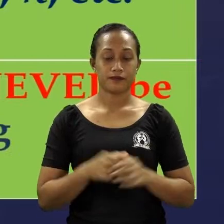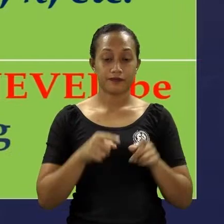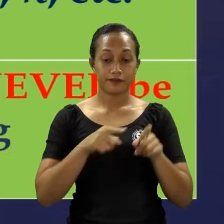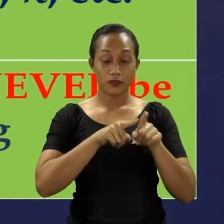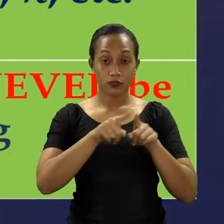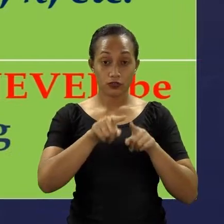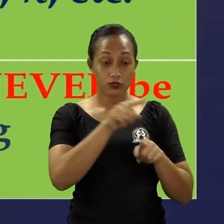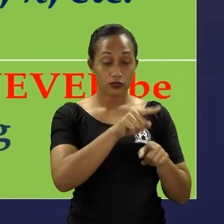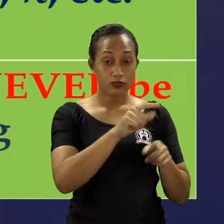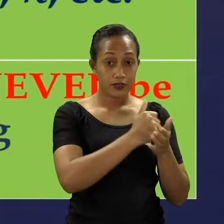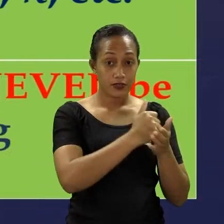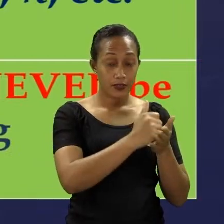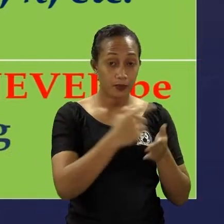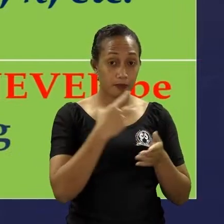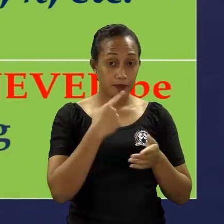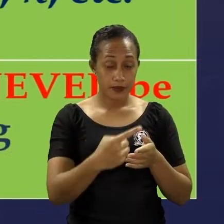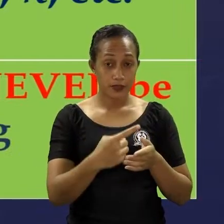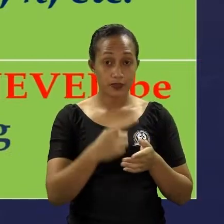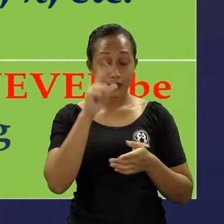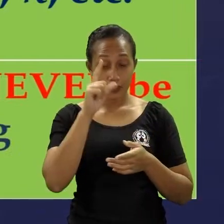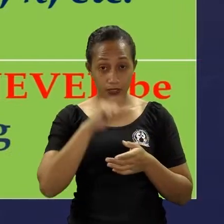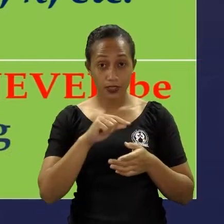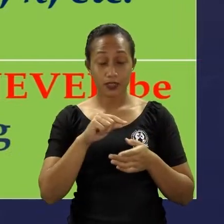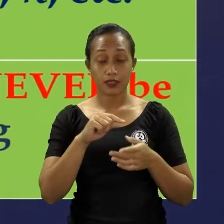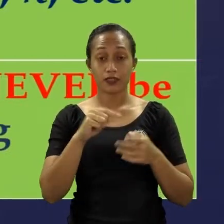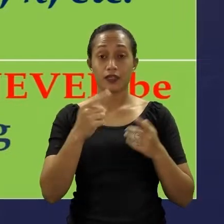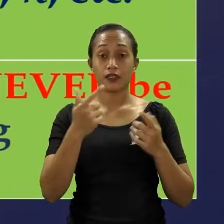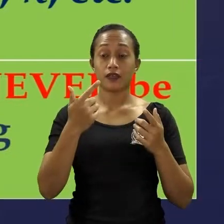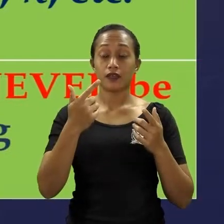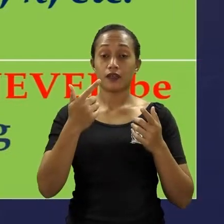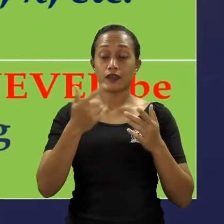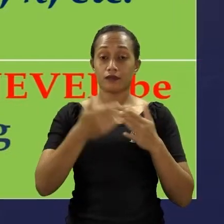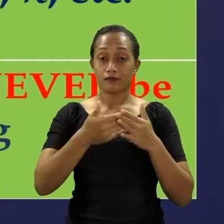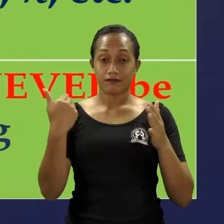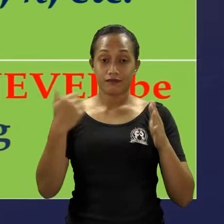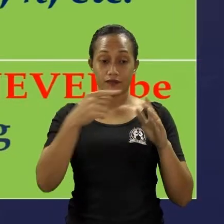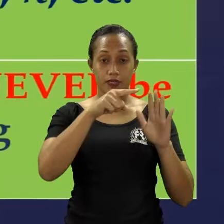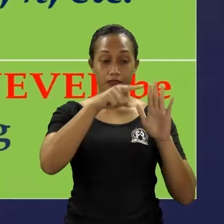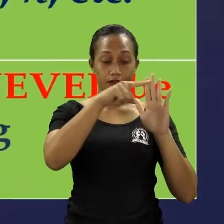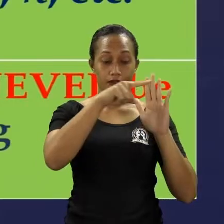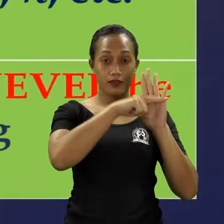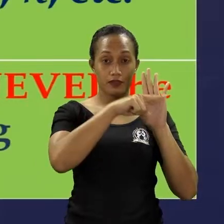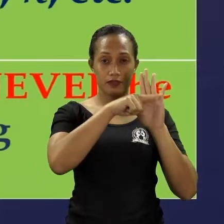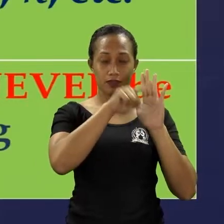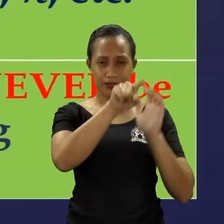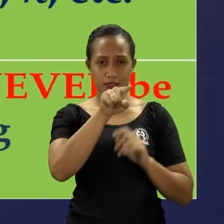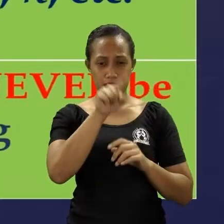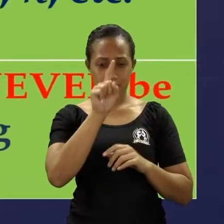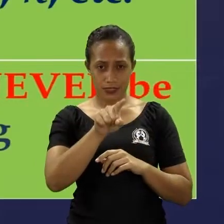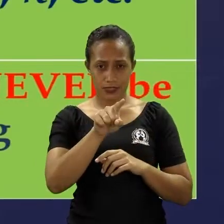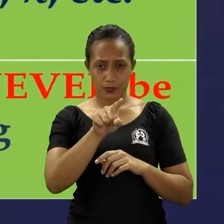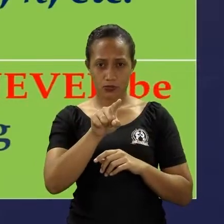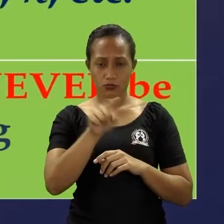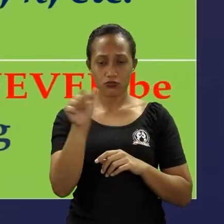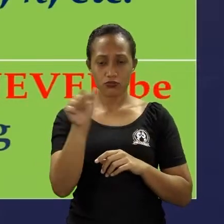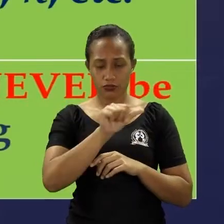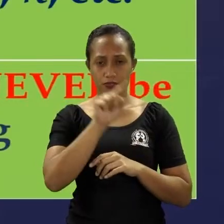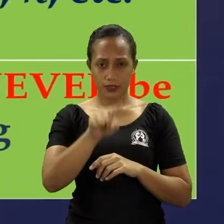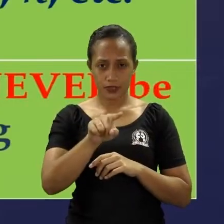Also in rational numbers says they can be terminating decimals. And irrational